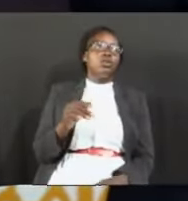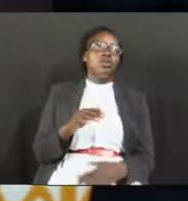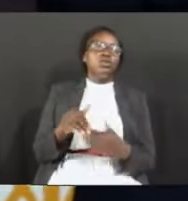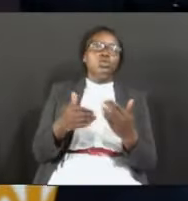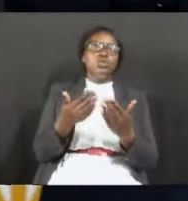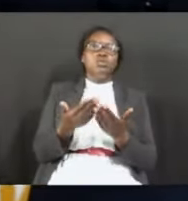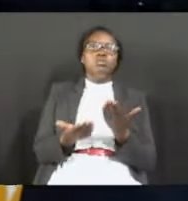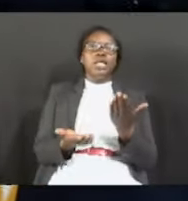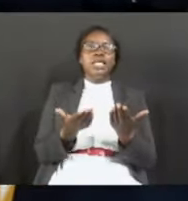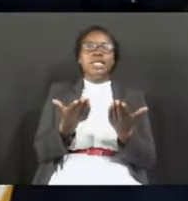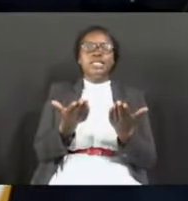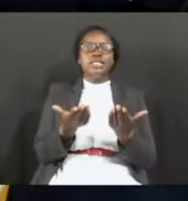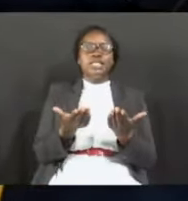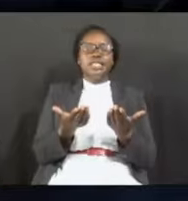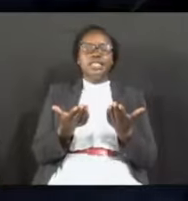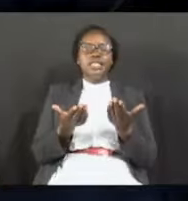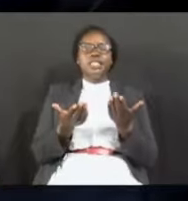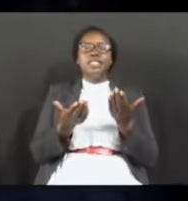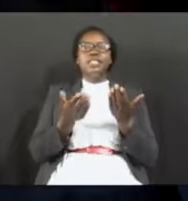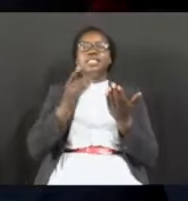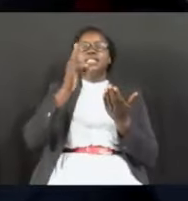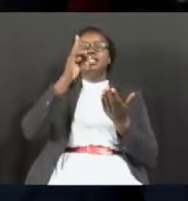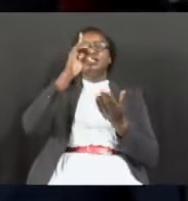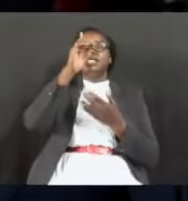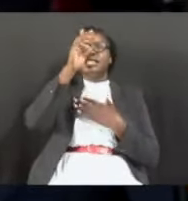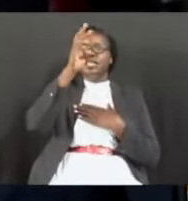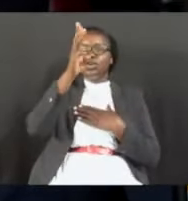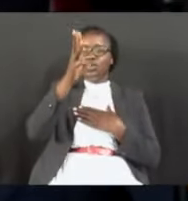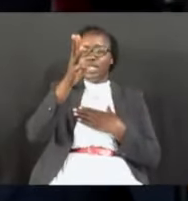All you may need, He